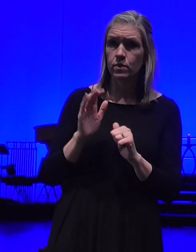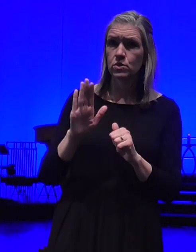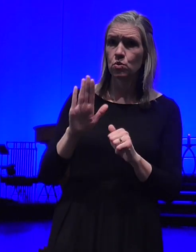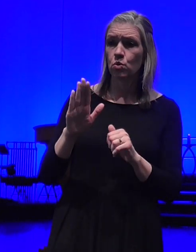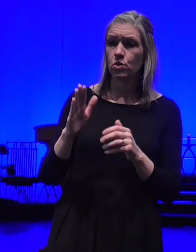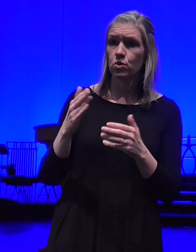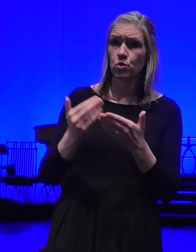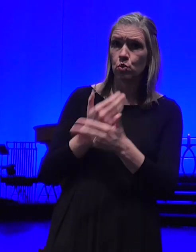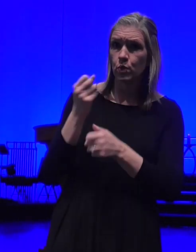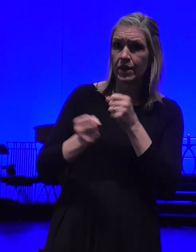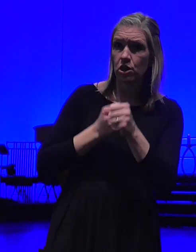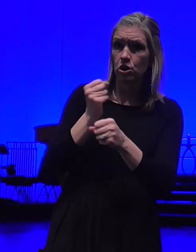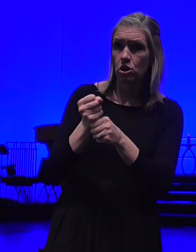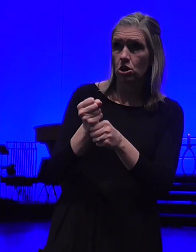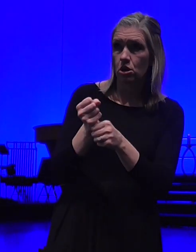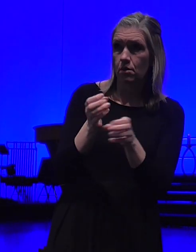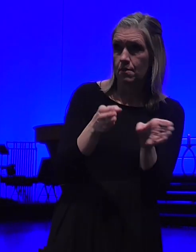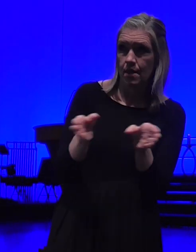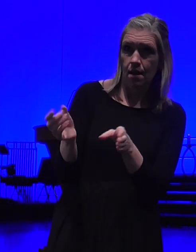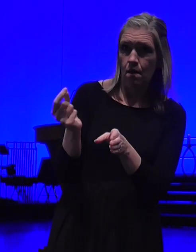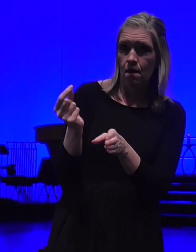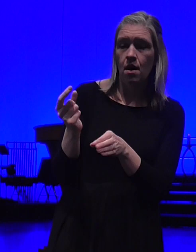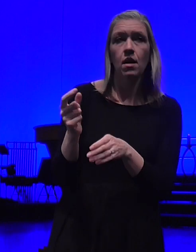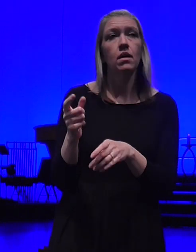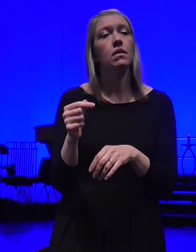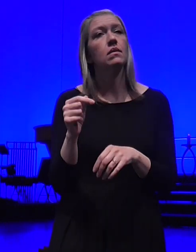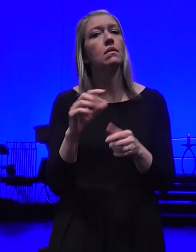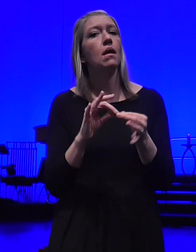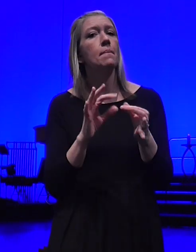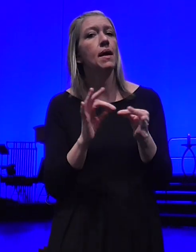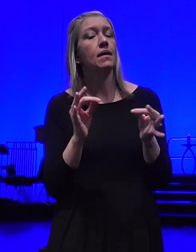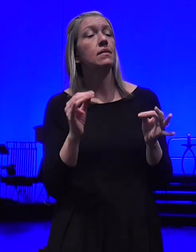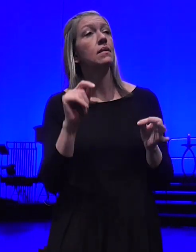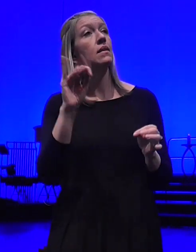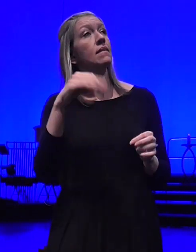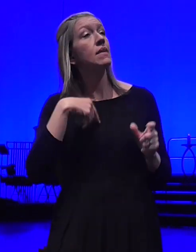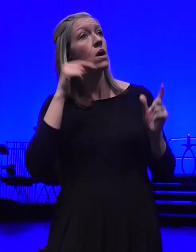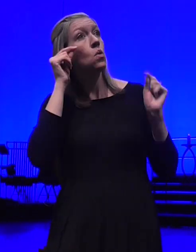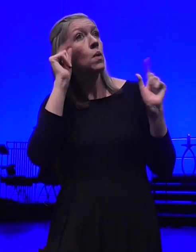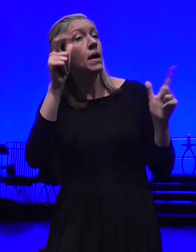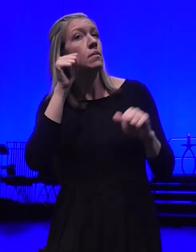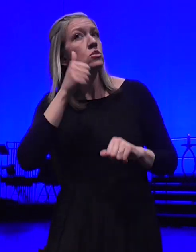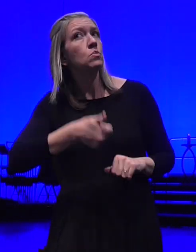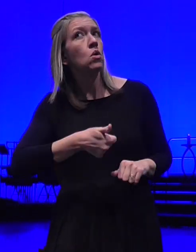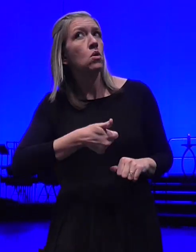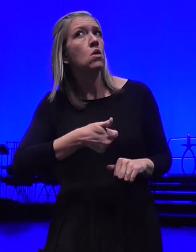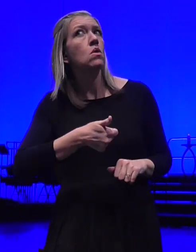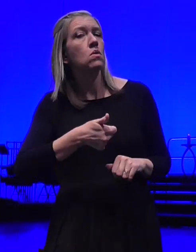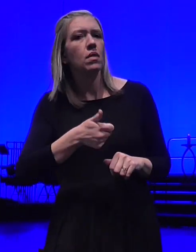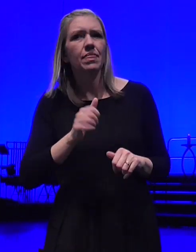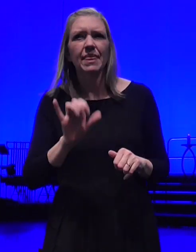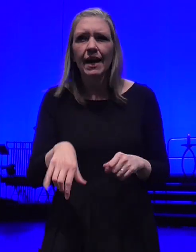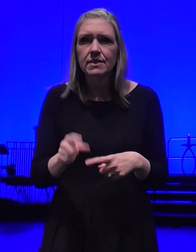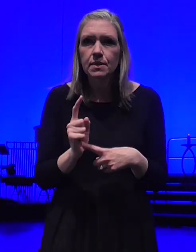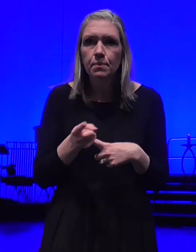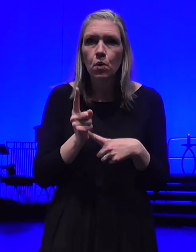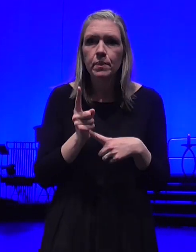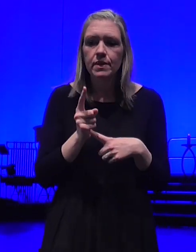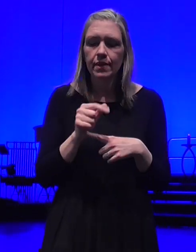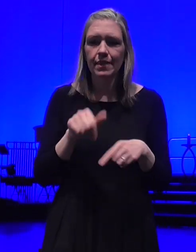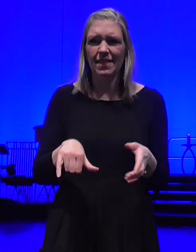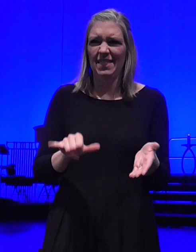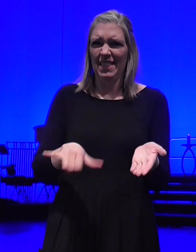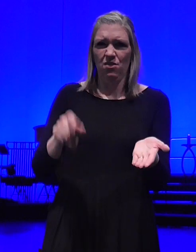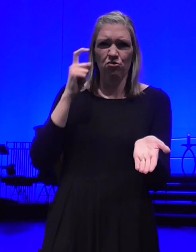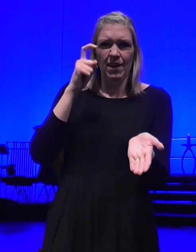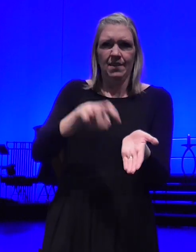to be for you? And the comment was made, well, if I wake up tomorrow, that's living in the moment. That's